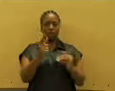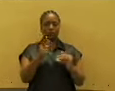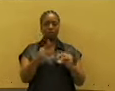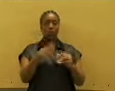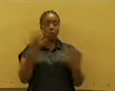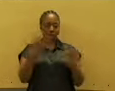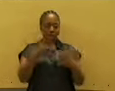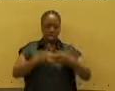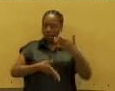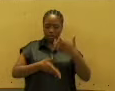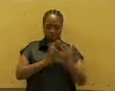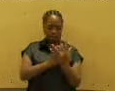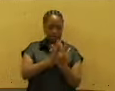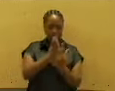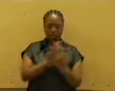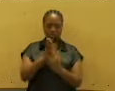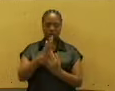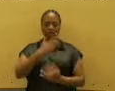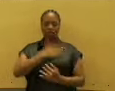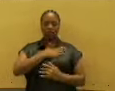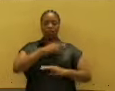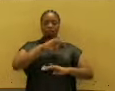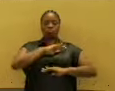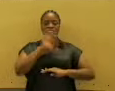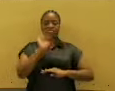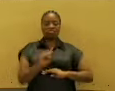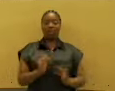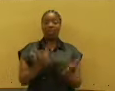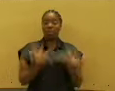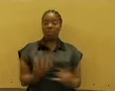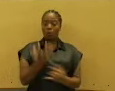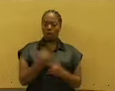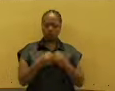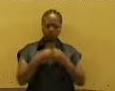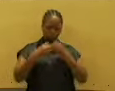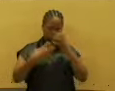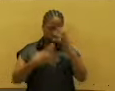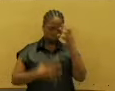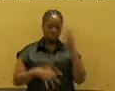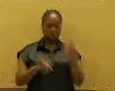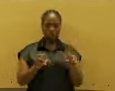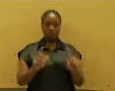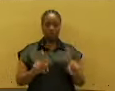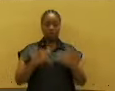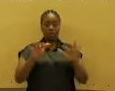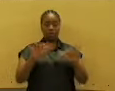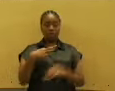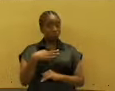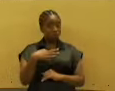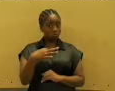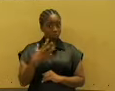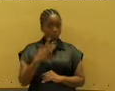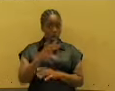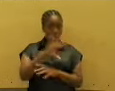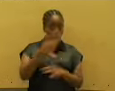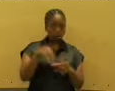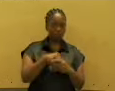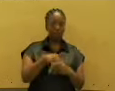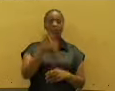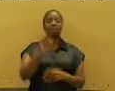very fulfilling, and at the moment, we provide many opportunities for our volunteers to become befrienders who